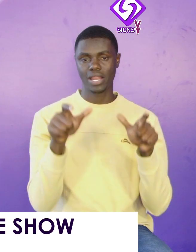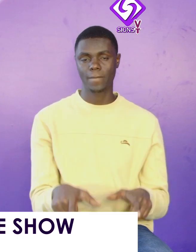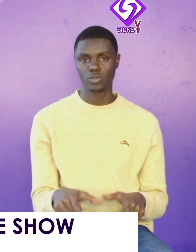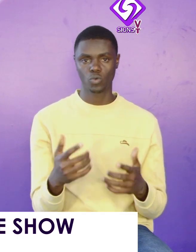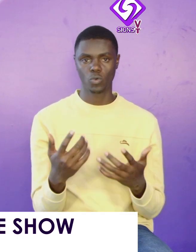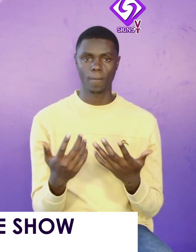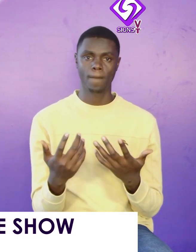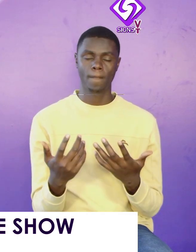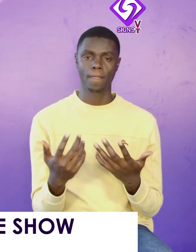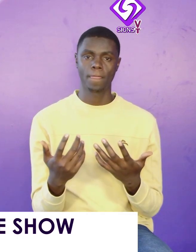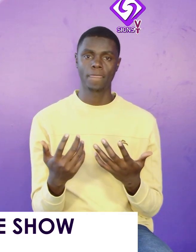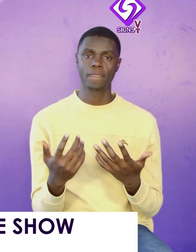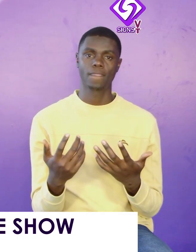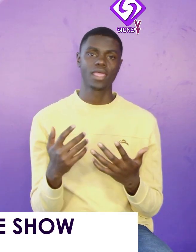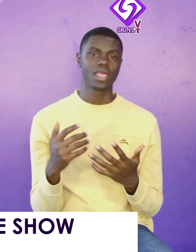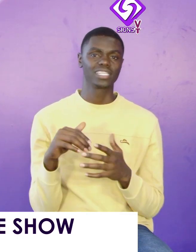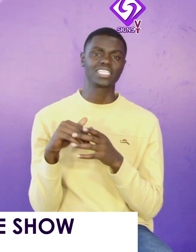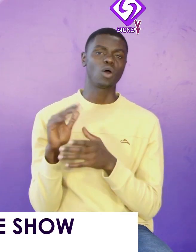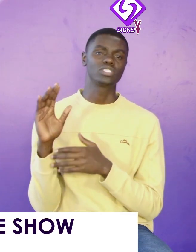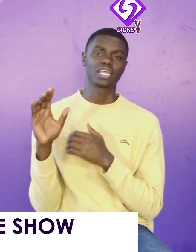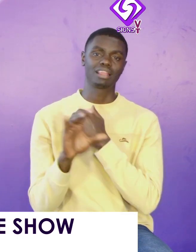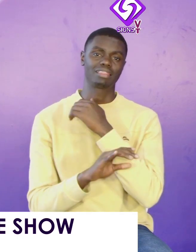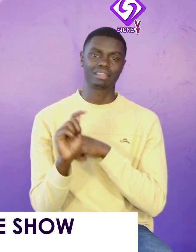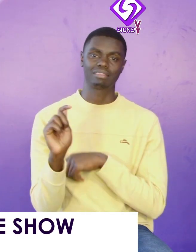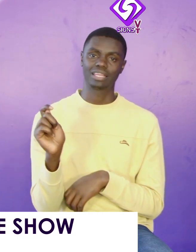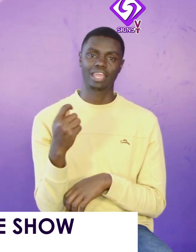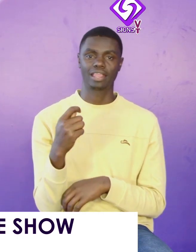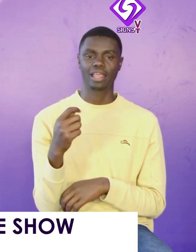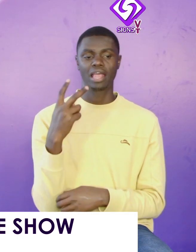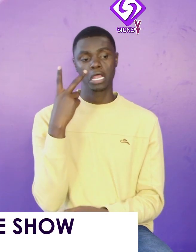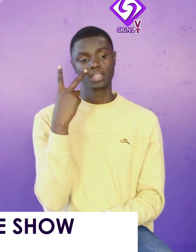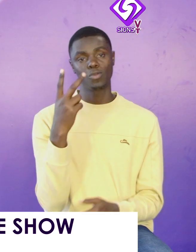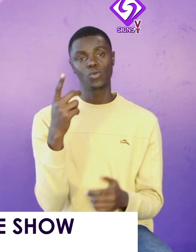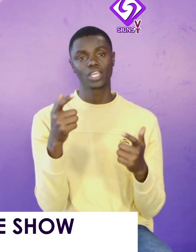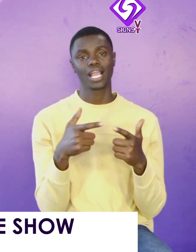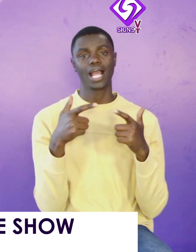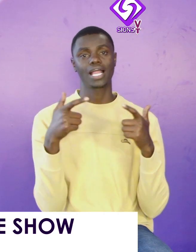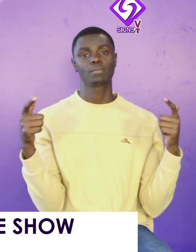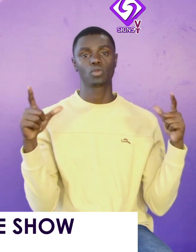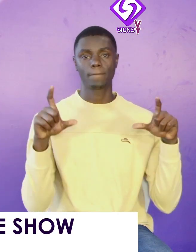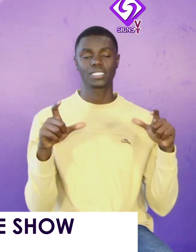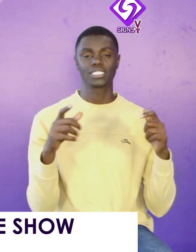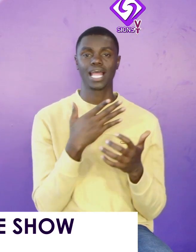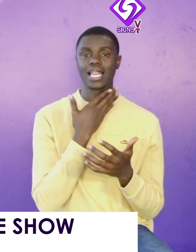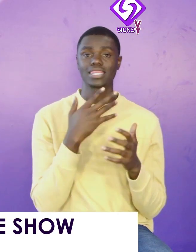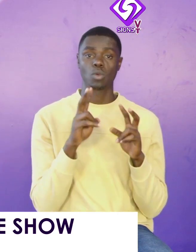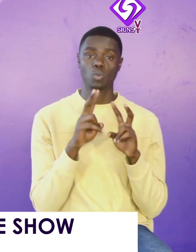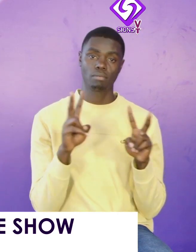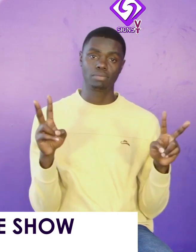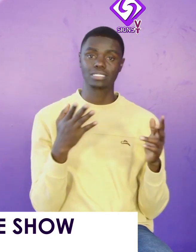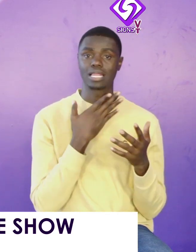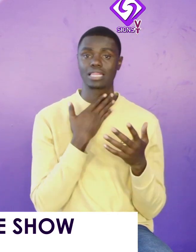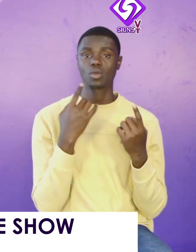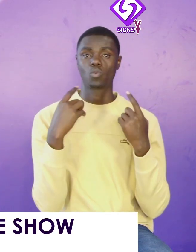from, even this country of Kenya that is watching me, they are looking at the broader picture. They want peace. They want